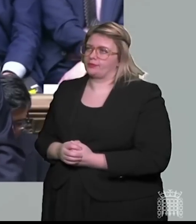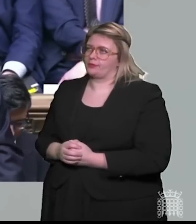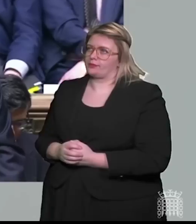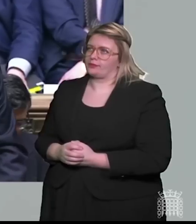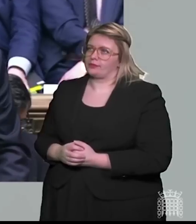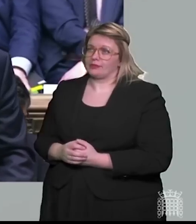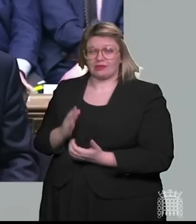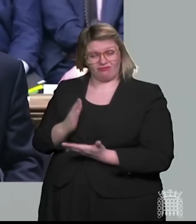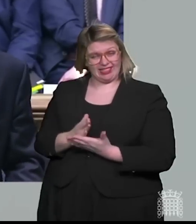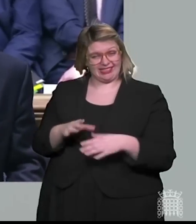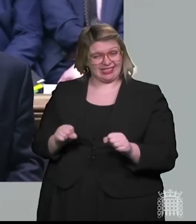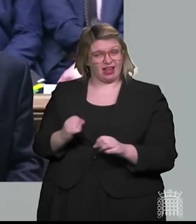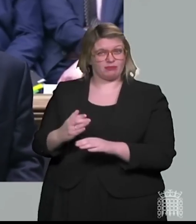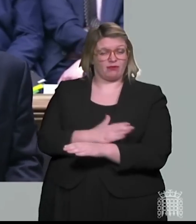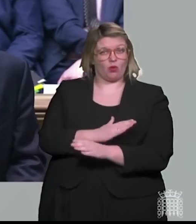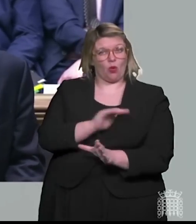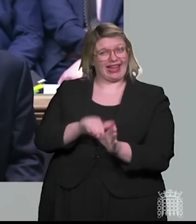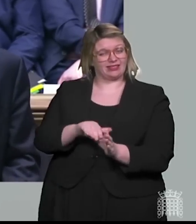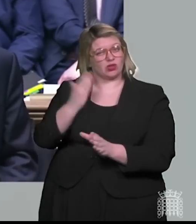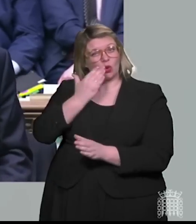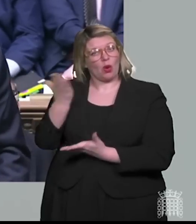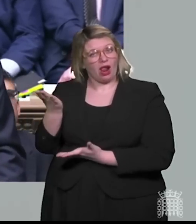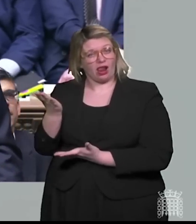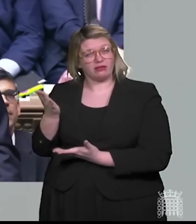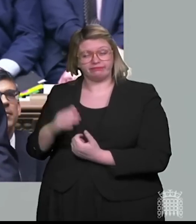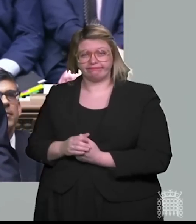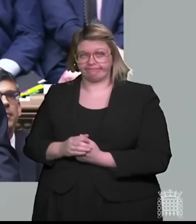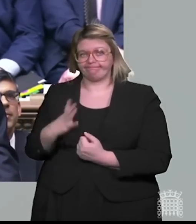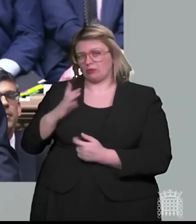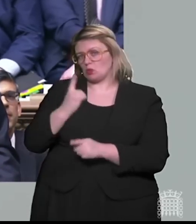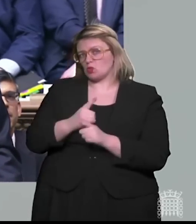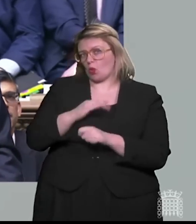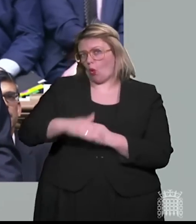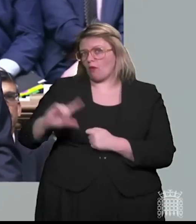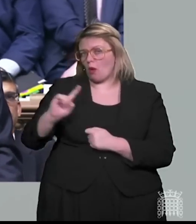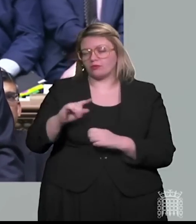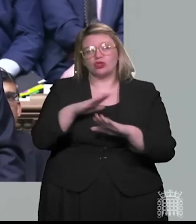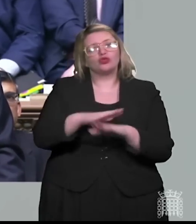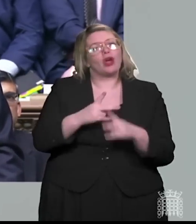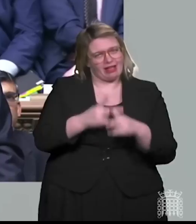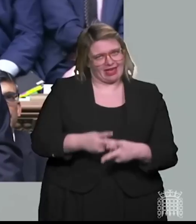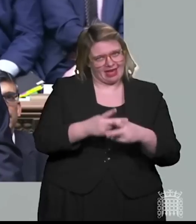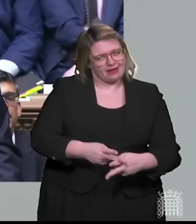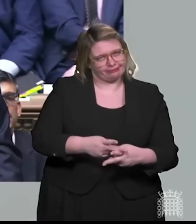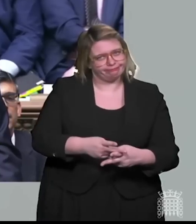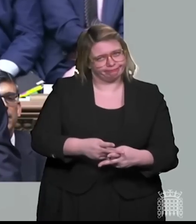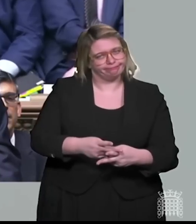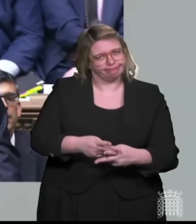starts even before a child enters the gates of a school. Today I want to reform our childcare system.